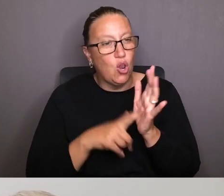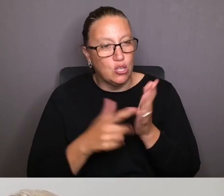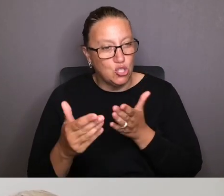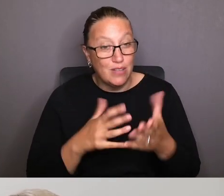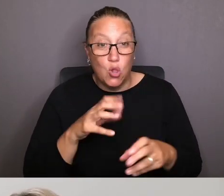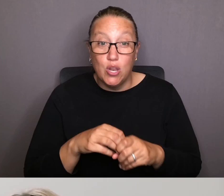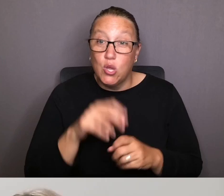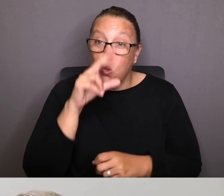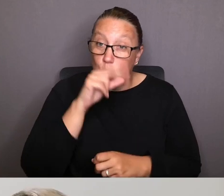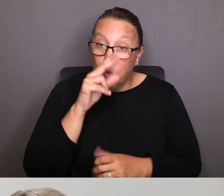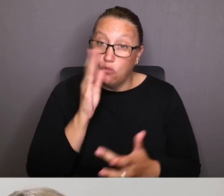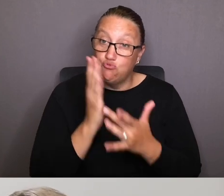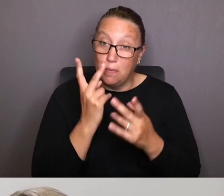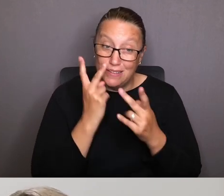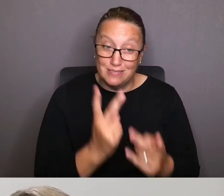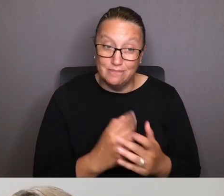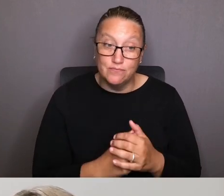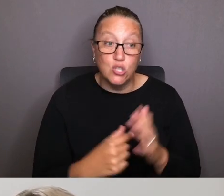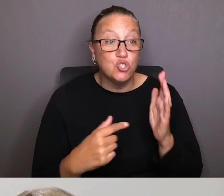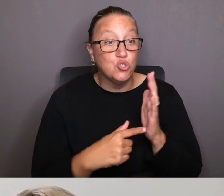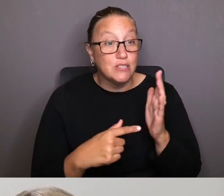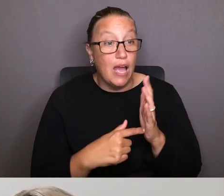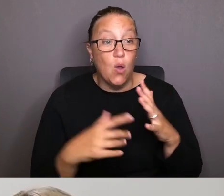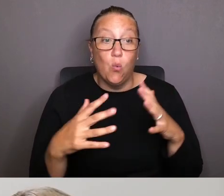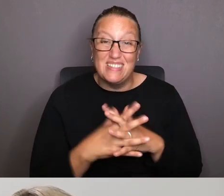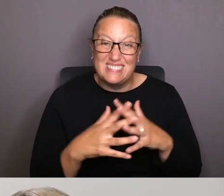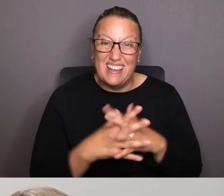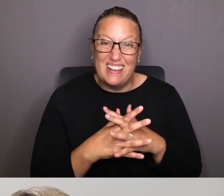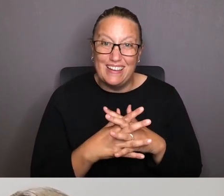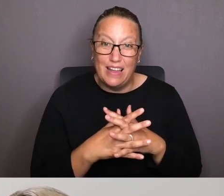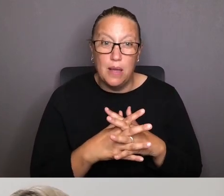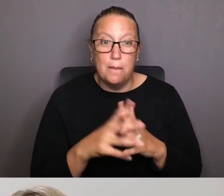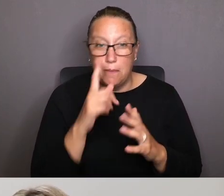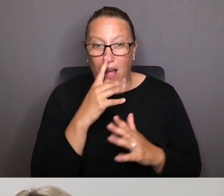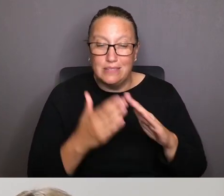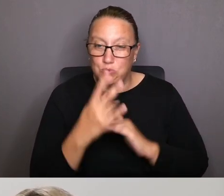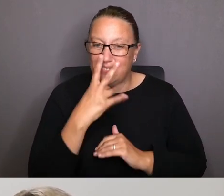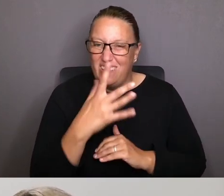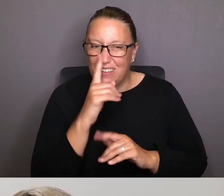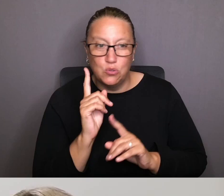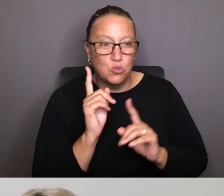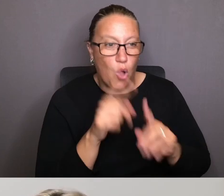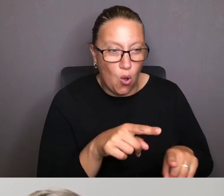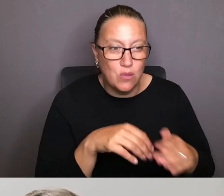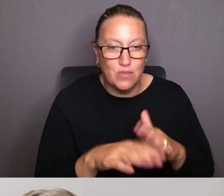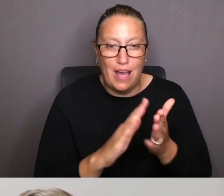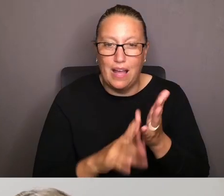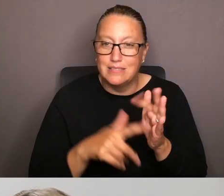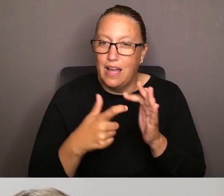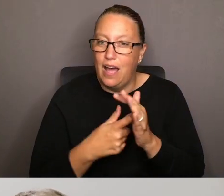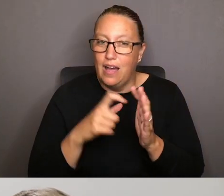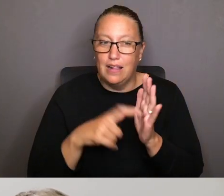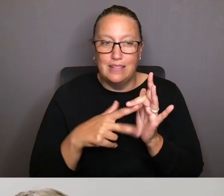course, we have clinical service as well, including a youth drop-in. So a couple of days a week, Tuesdays and Wednesdays, people under 25 can pop